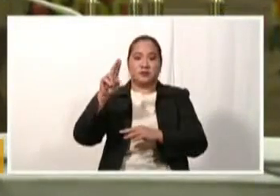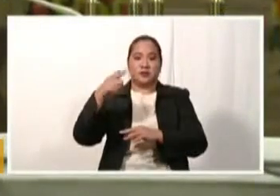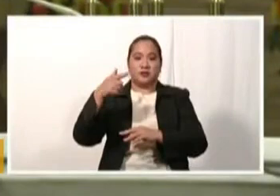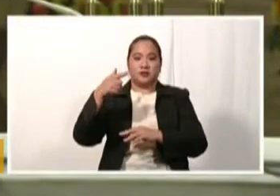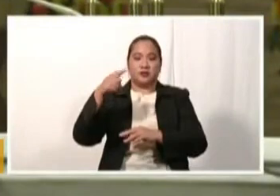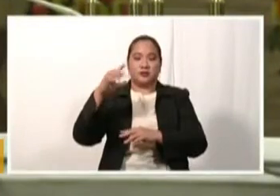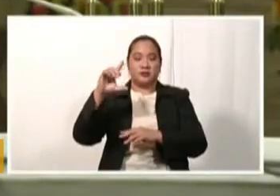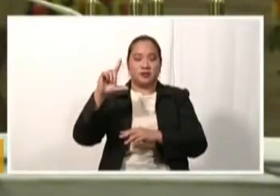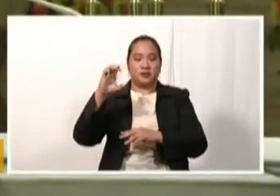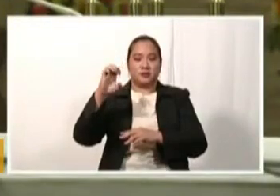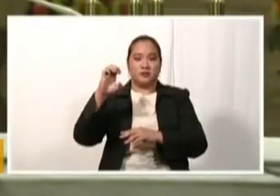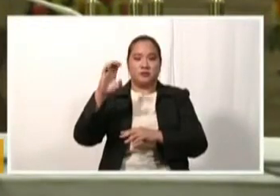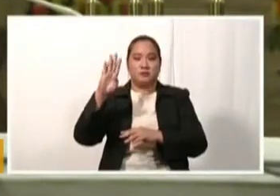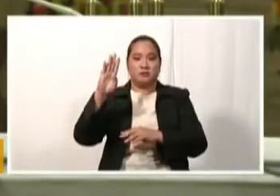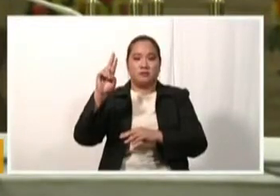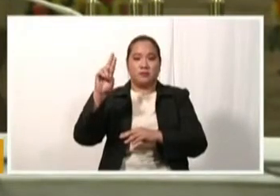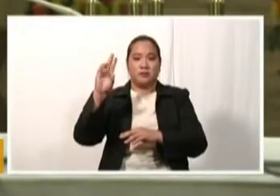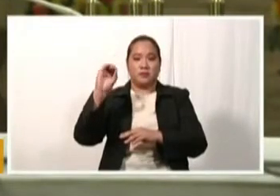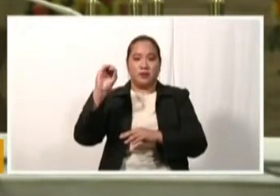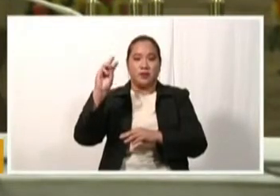the Philippines,